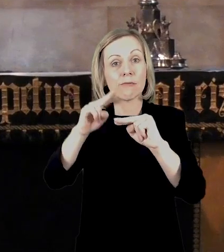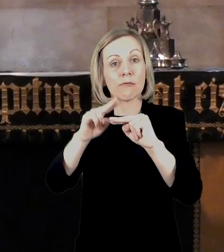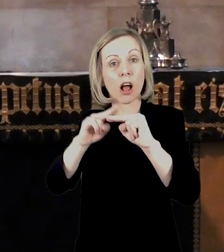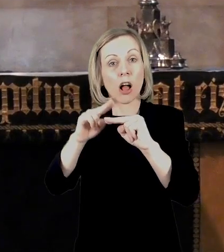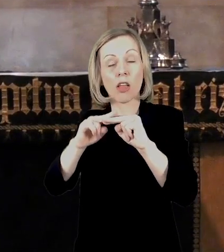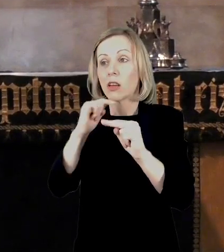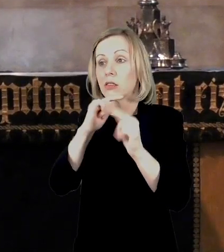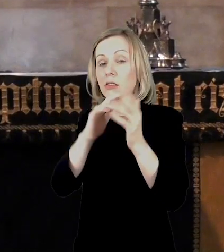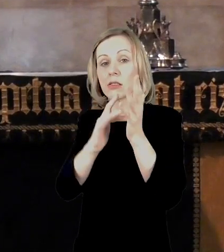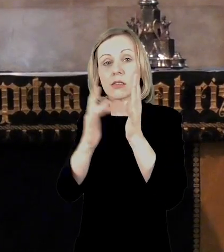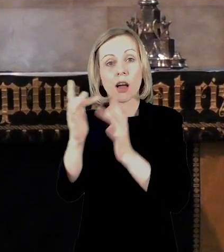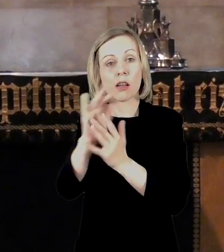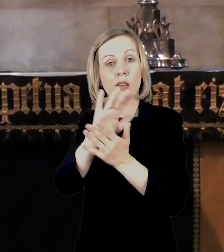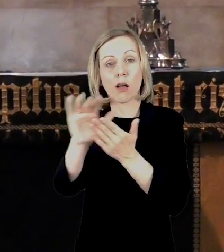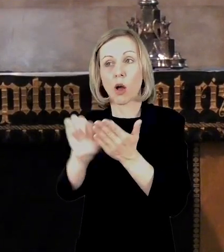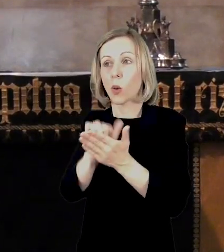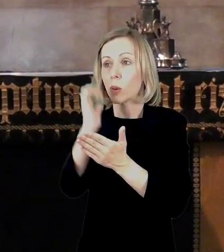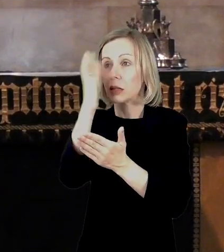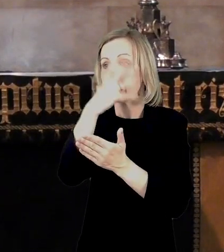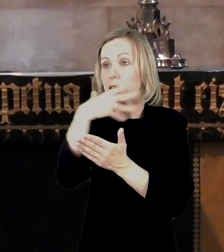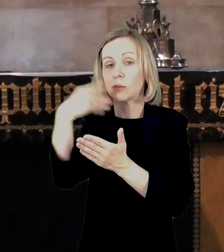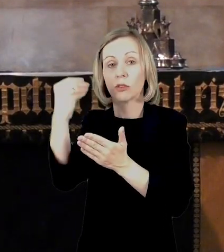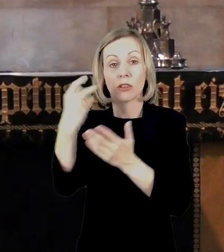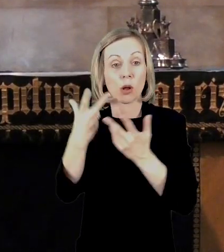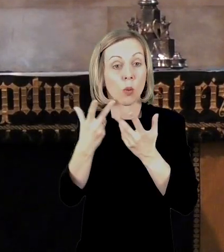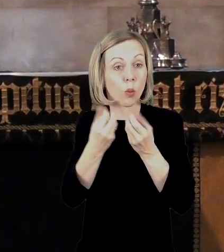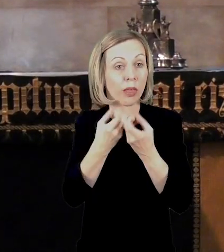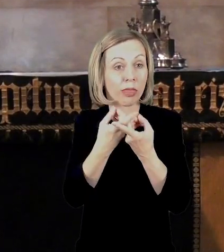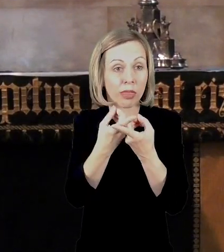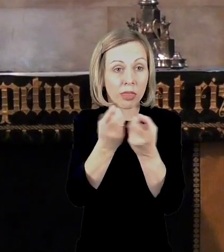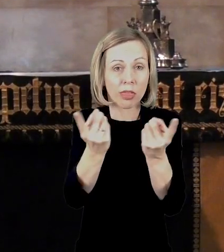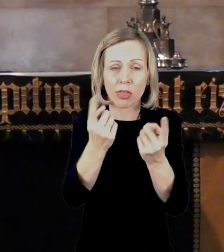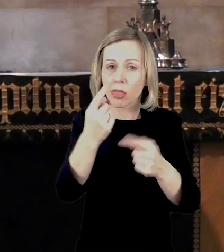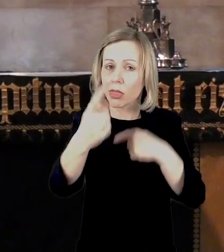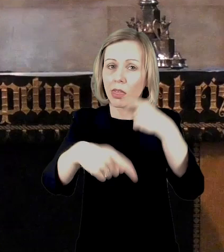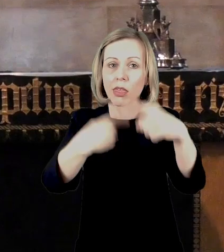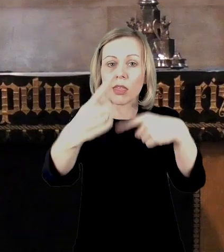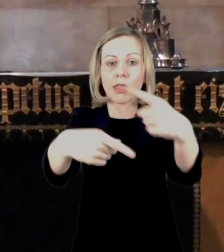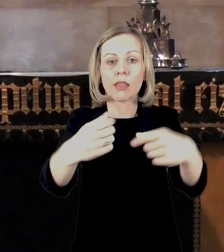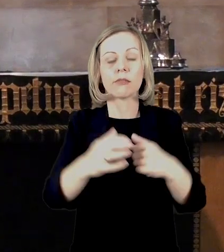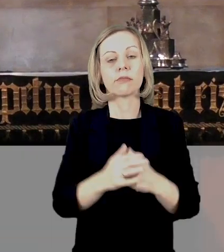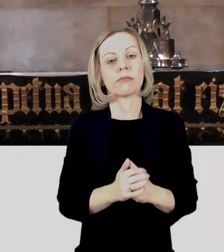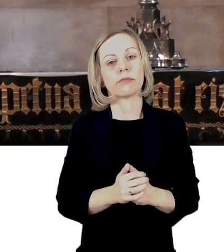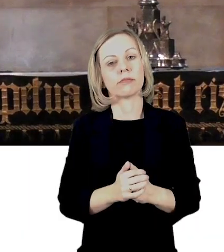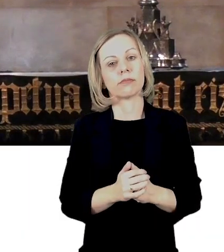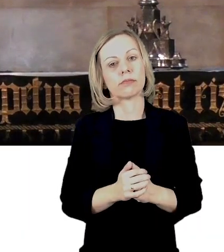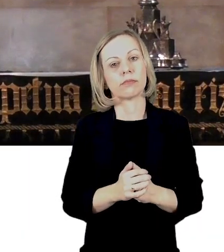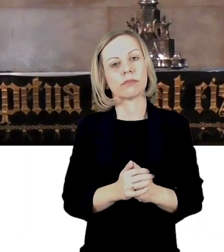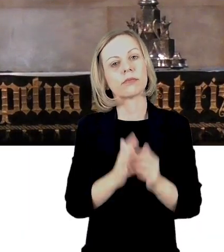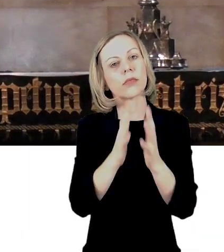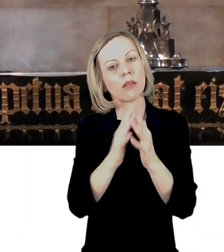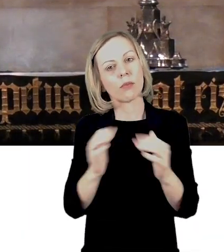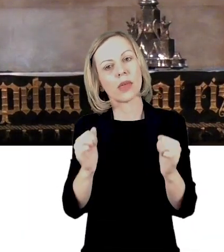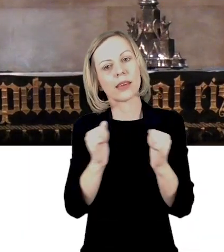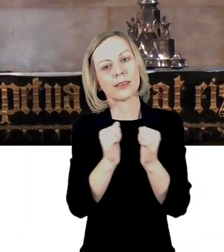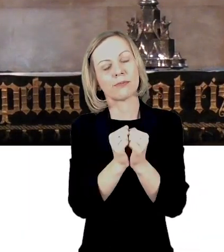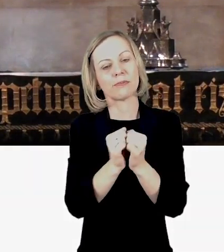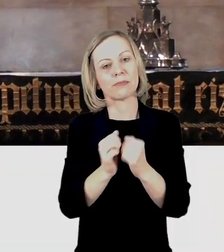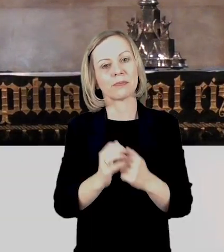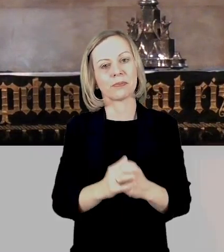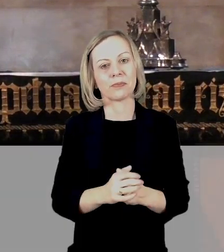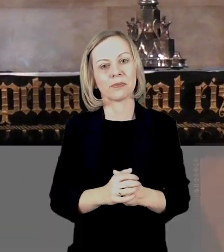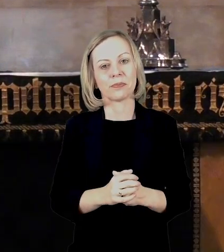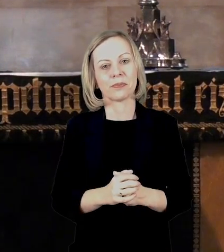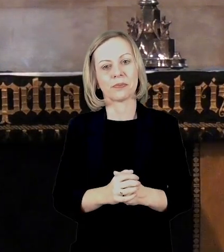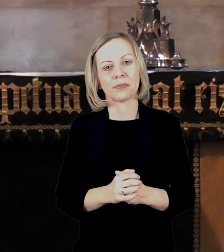Spirit be among you and remain with you always. Amen.